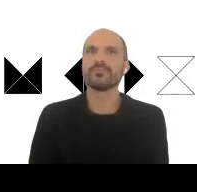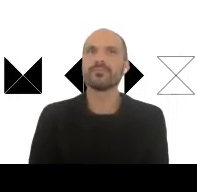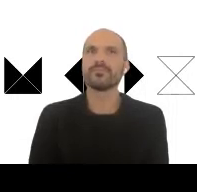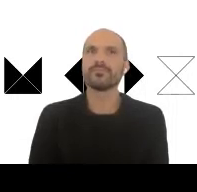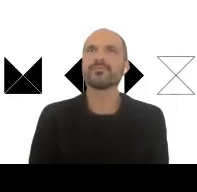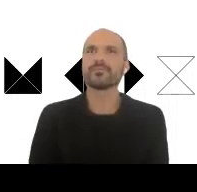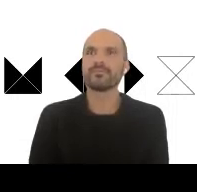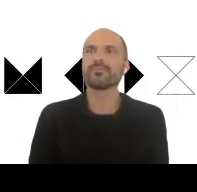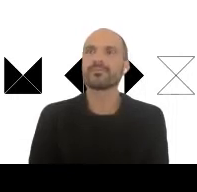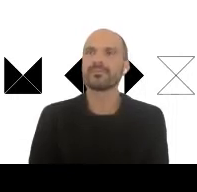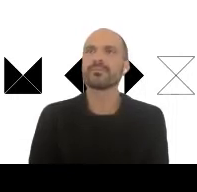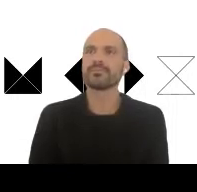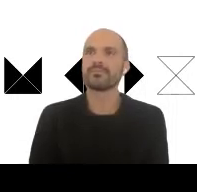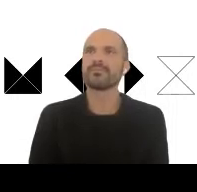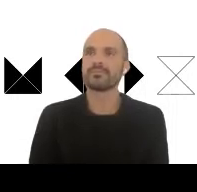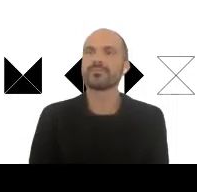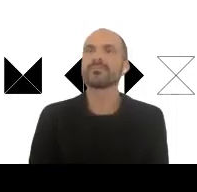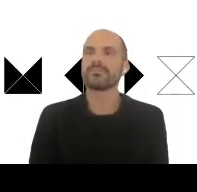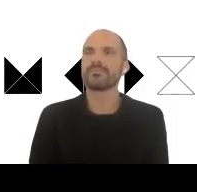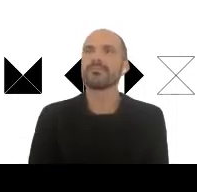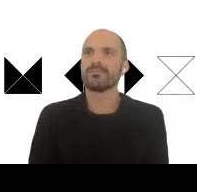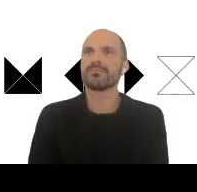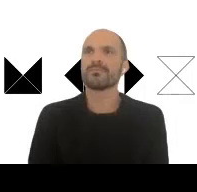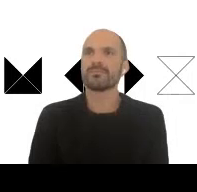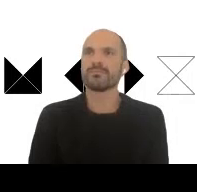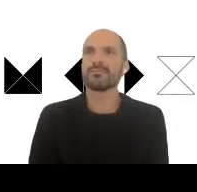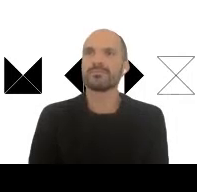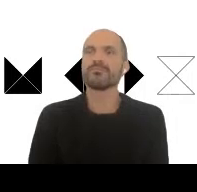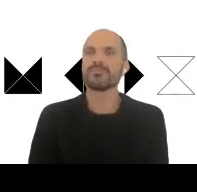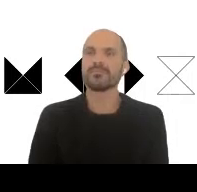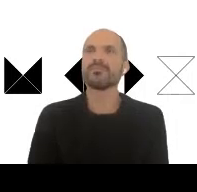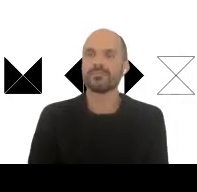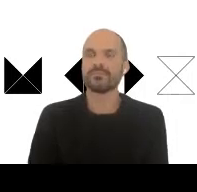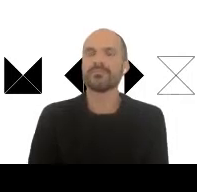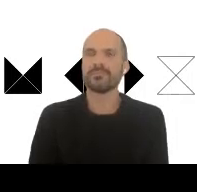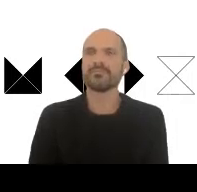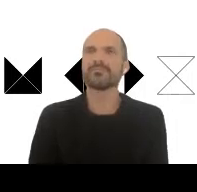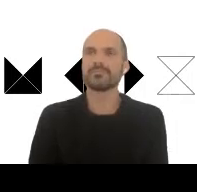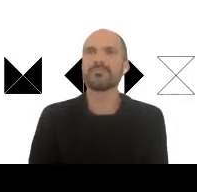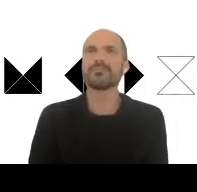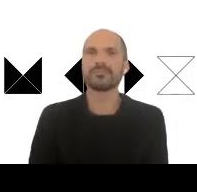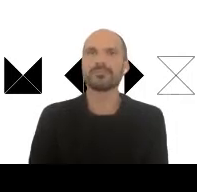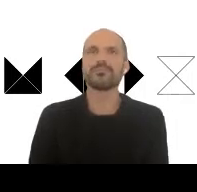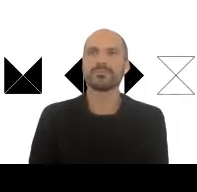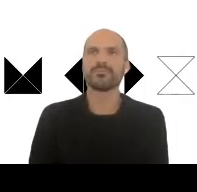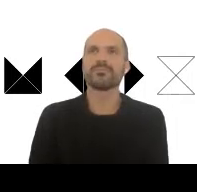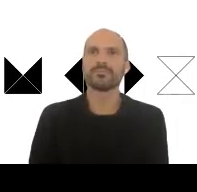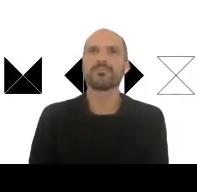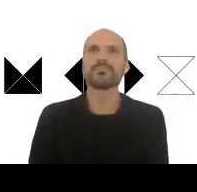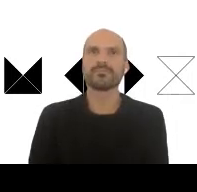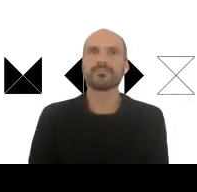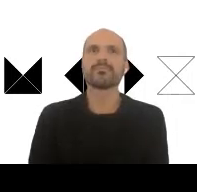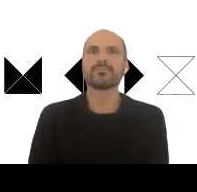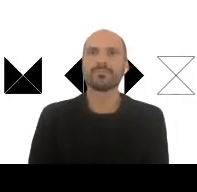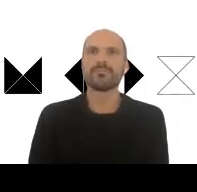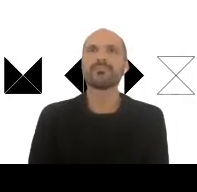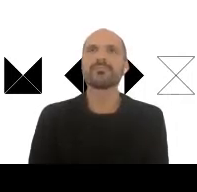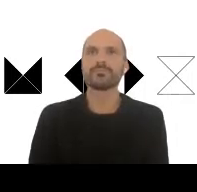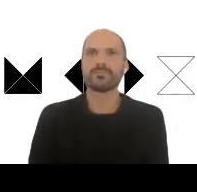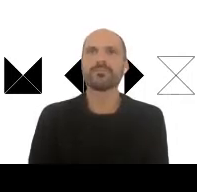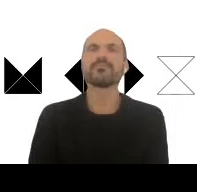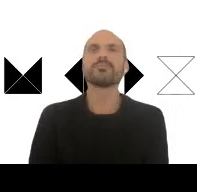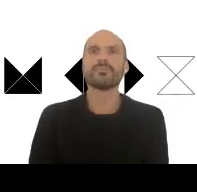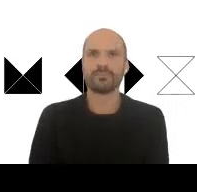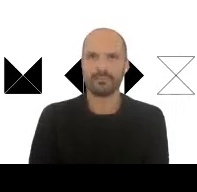it is wood inside, in between here. So that's why. And here's a picture